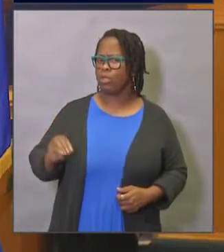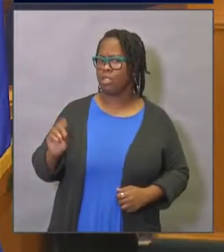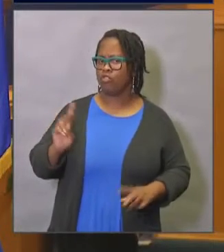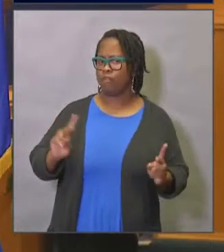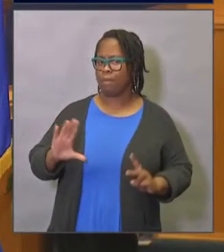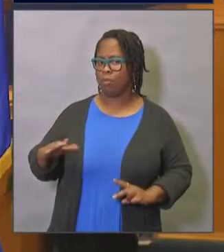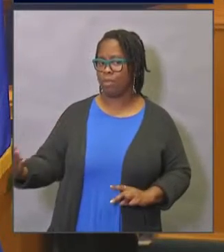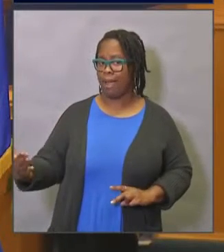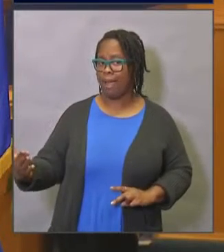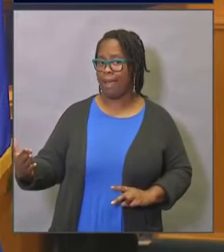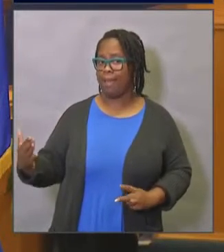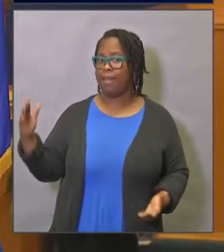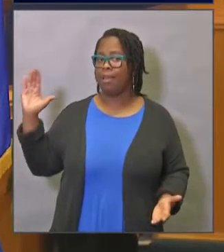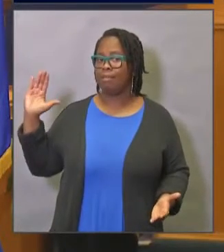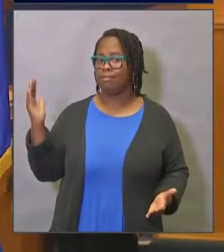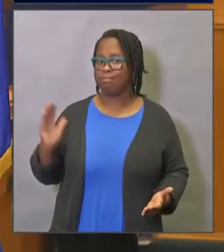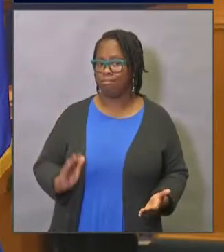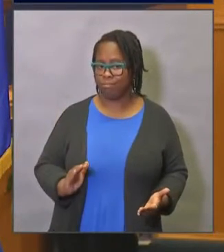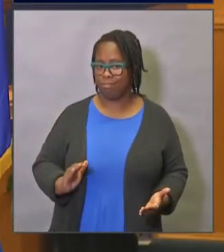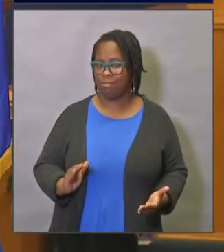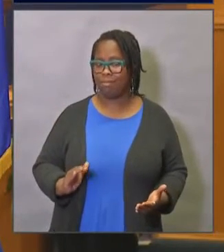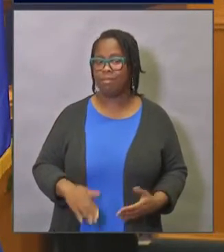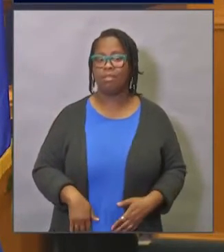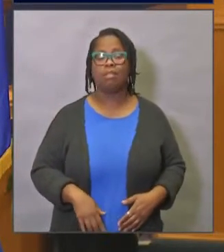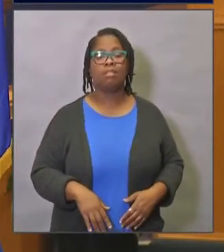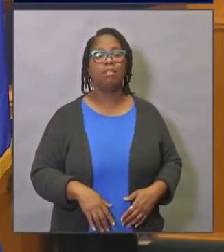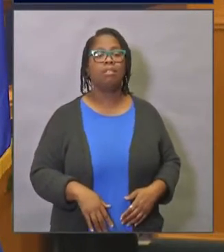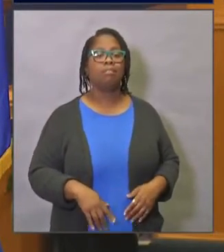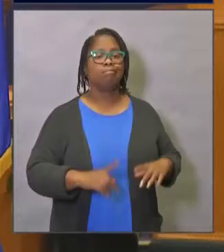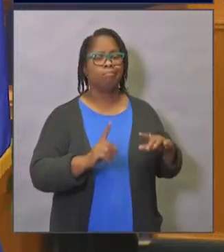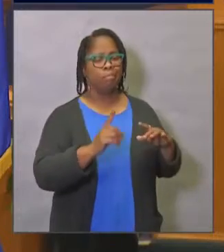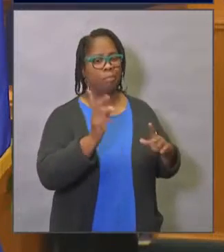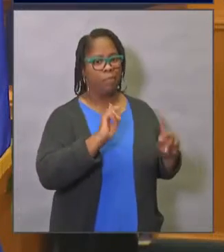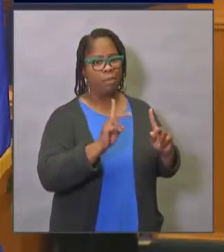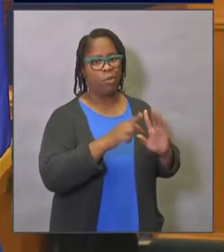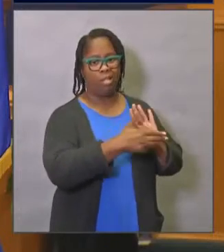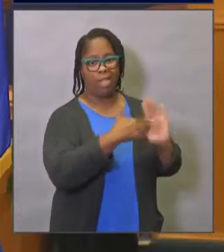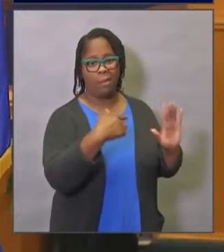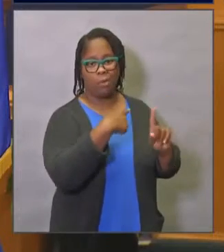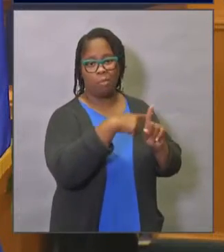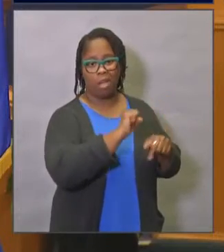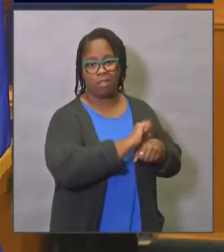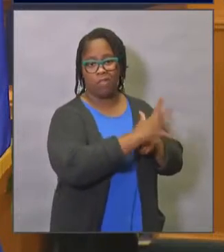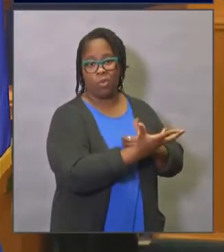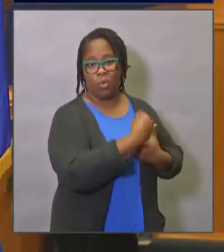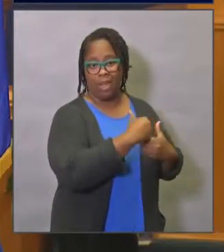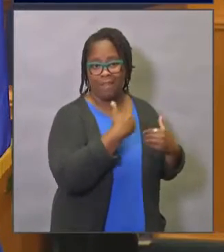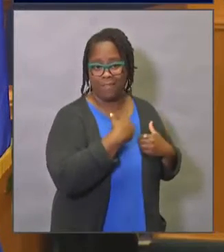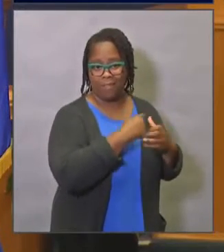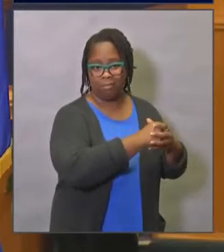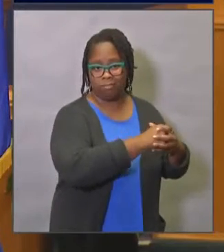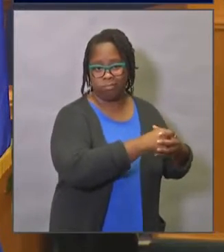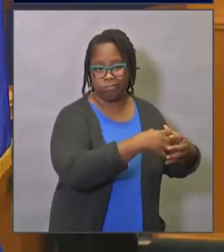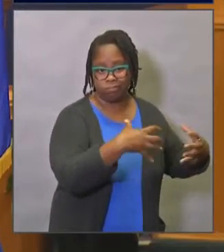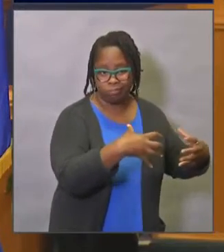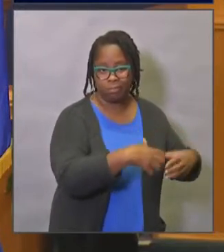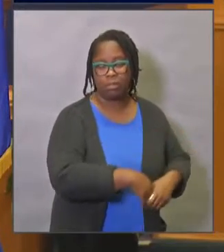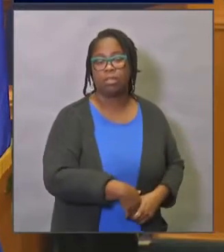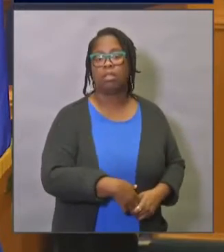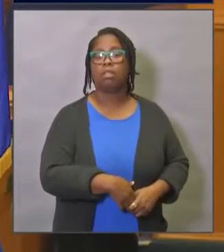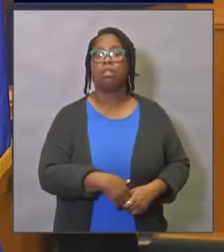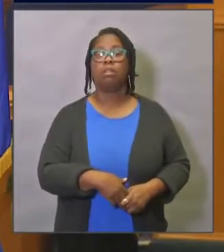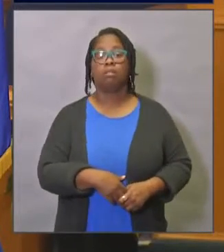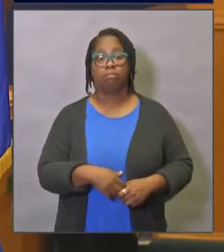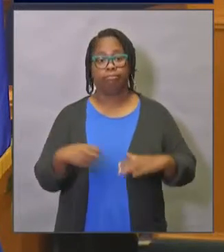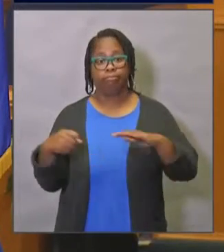the link between cases, hospitalizations, and then people dying is still there. The more transmission you have, the more people are ending up in